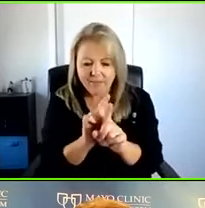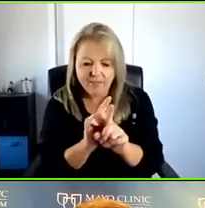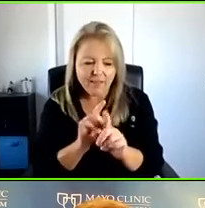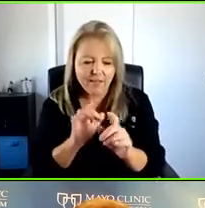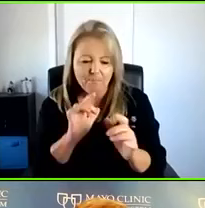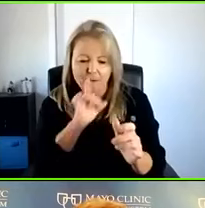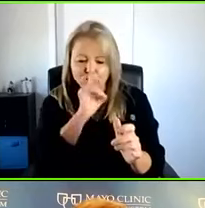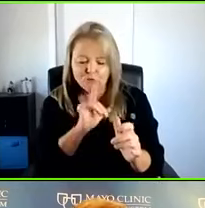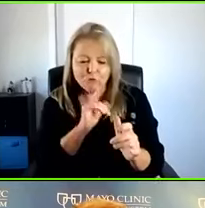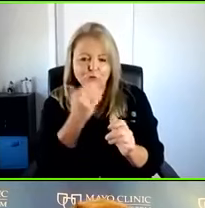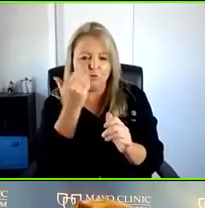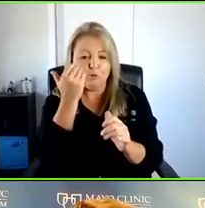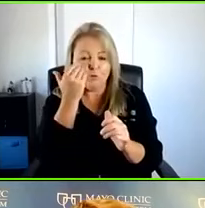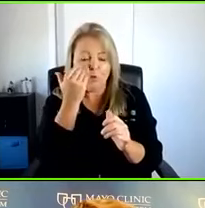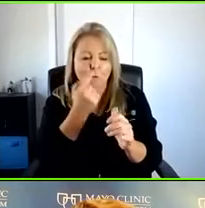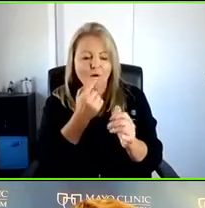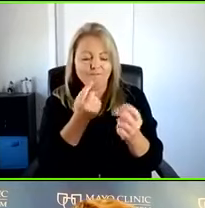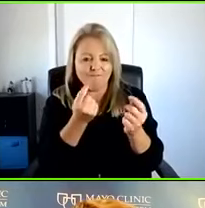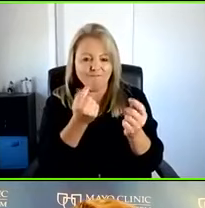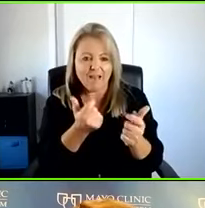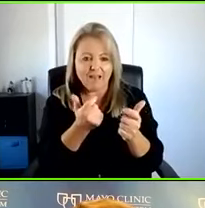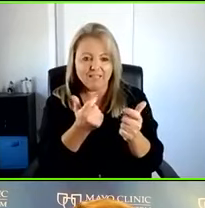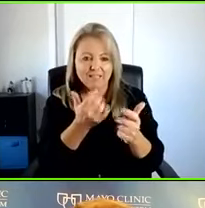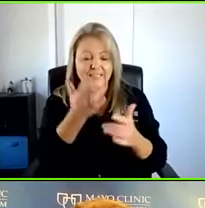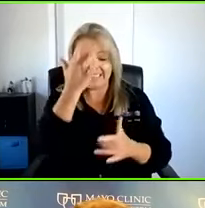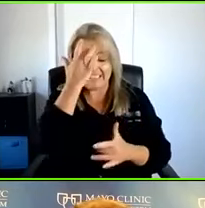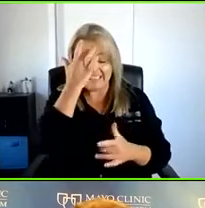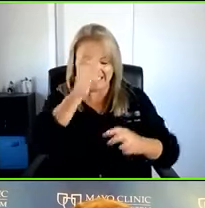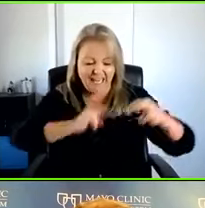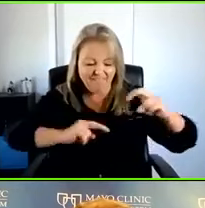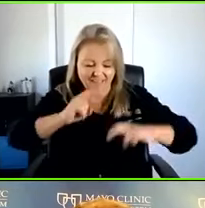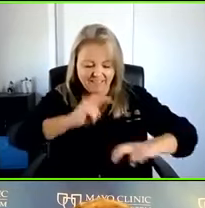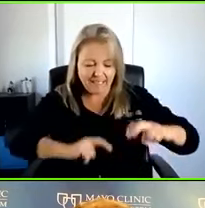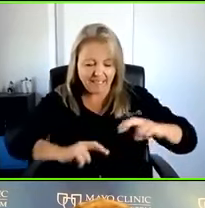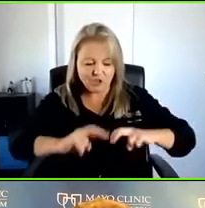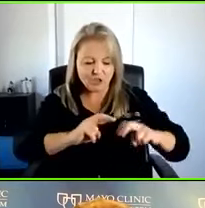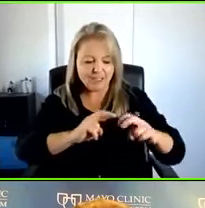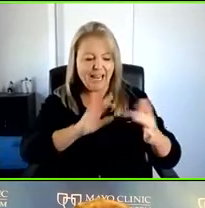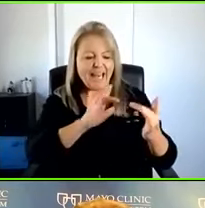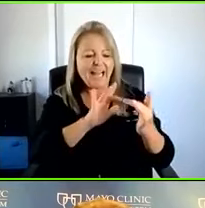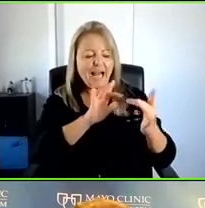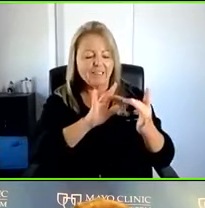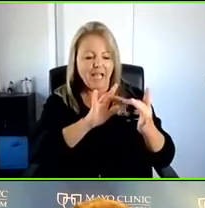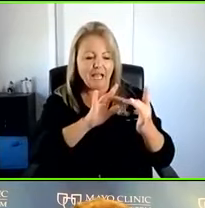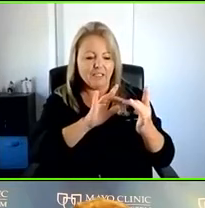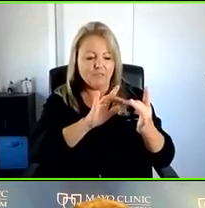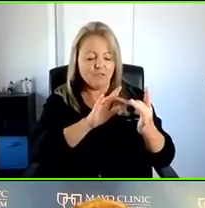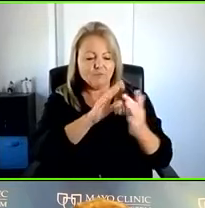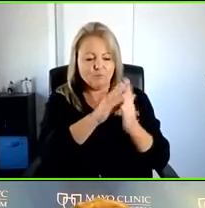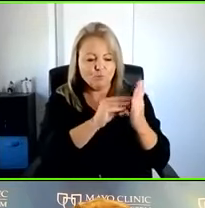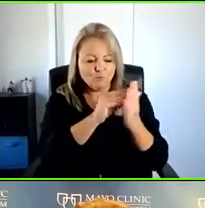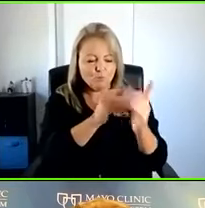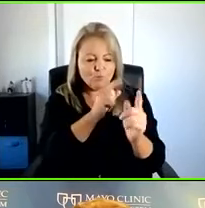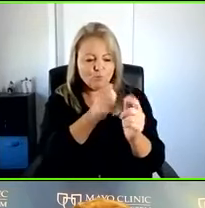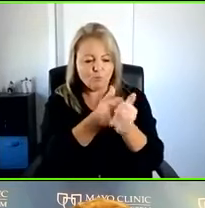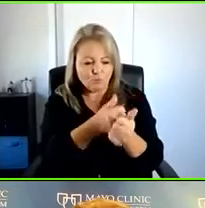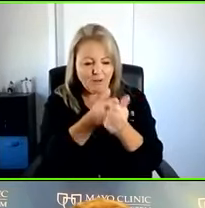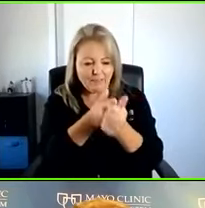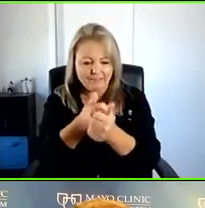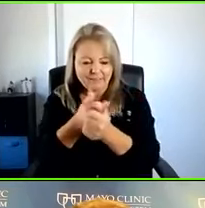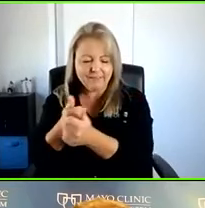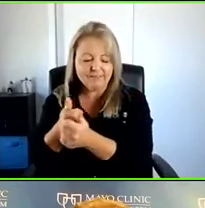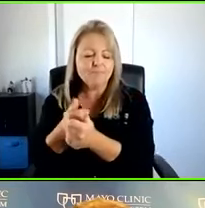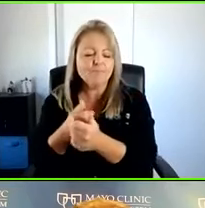to assure fast disease investigation and contact tracing for that population. Lastly, I'll just